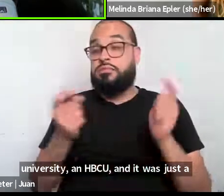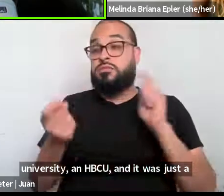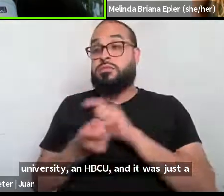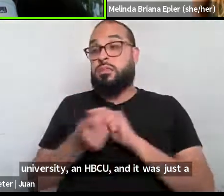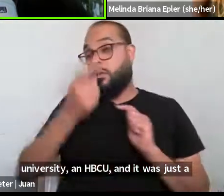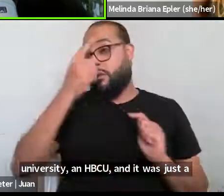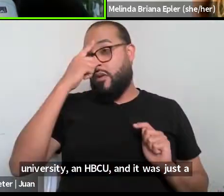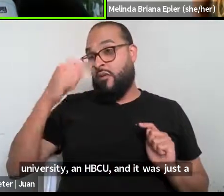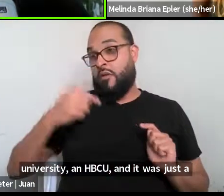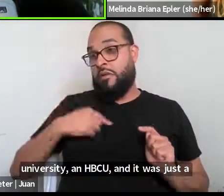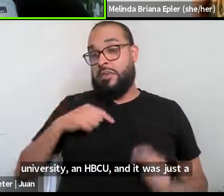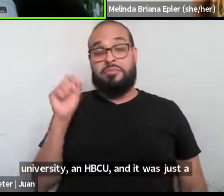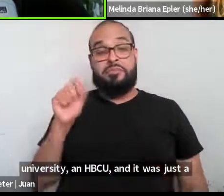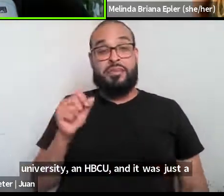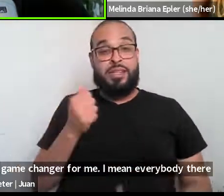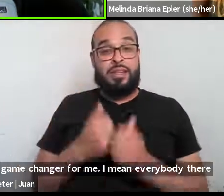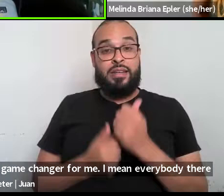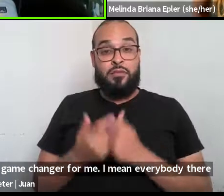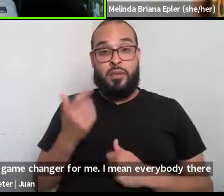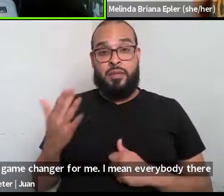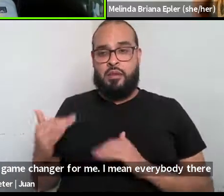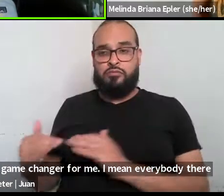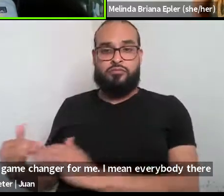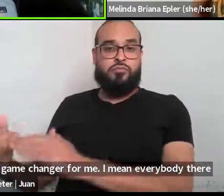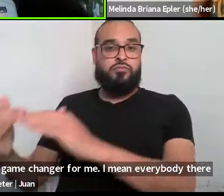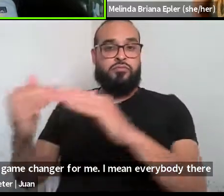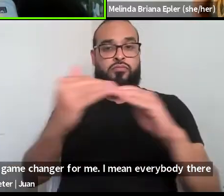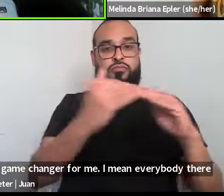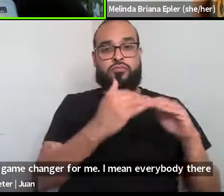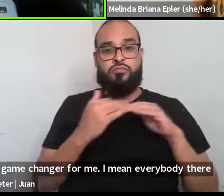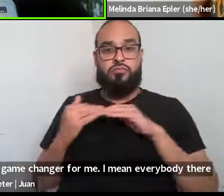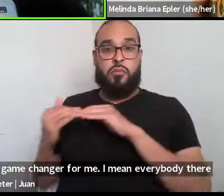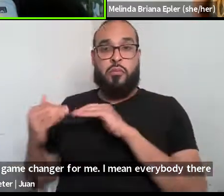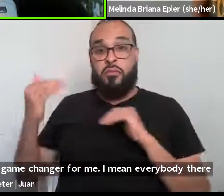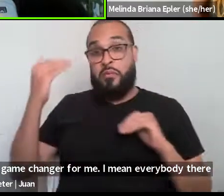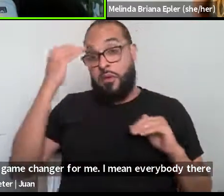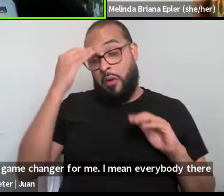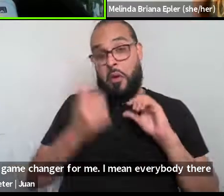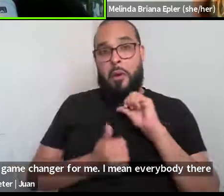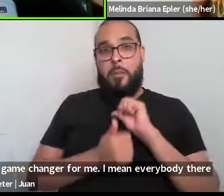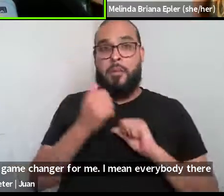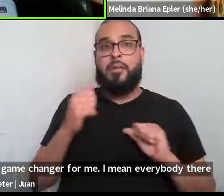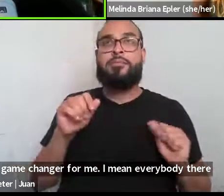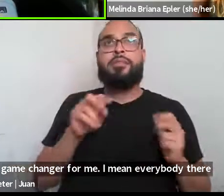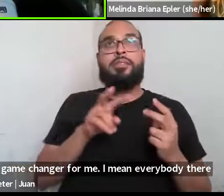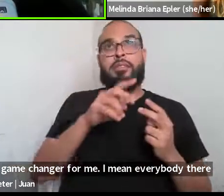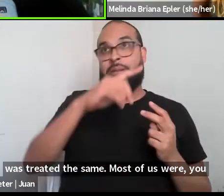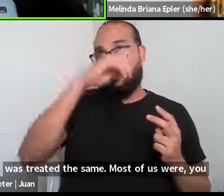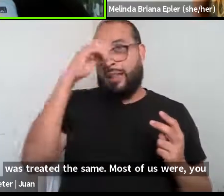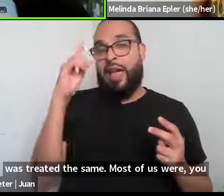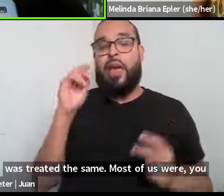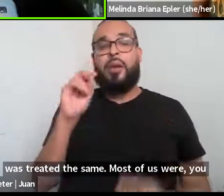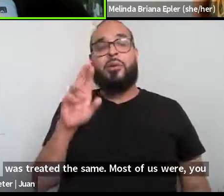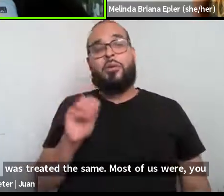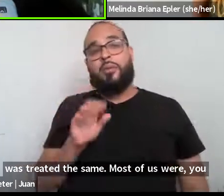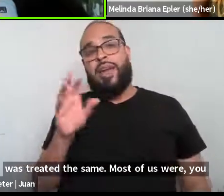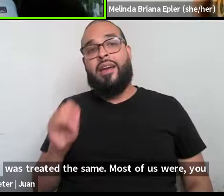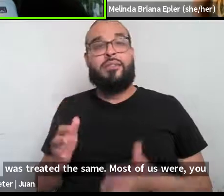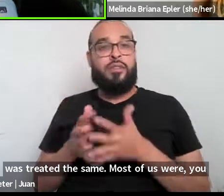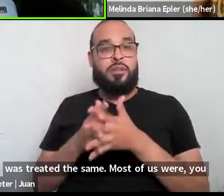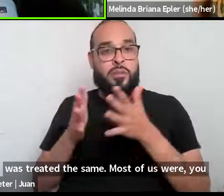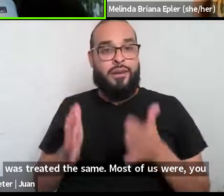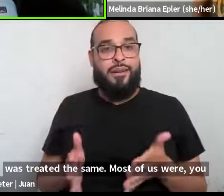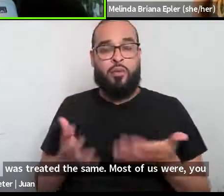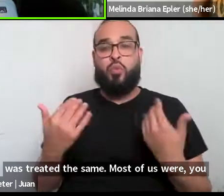there was treated the same. I guess most of us, we're Black or African American. And it just did